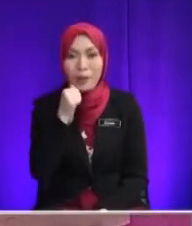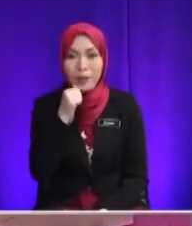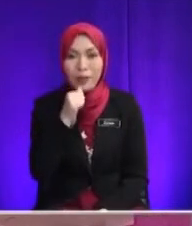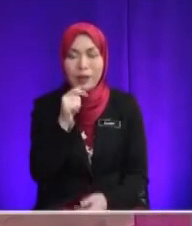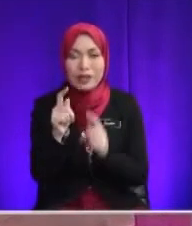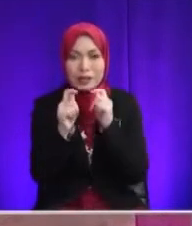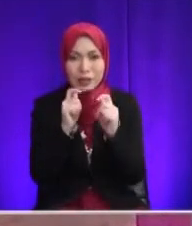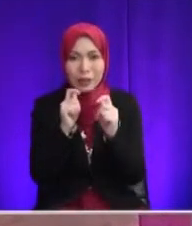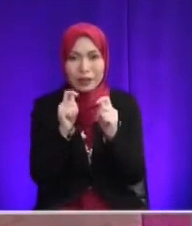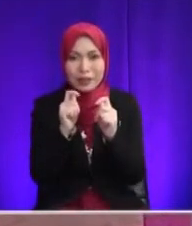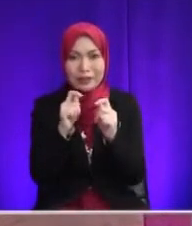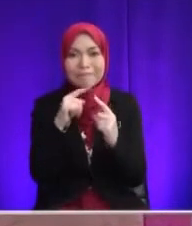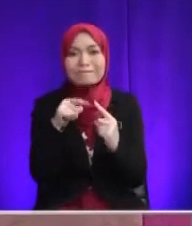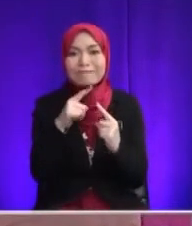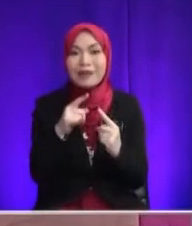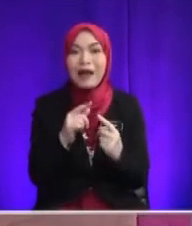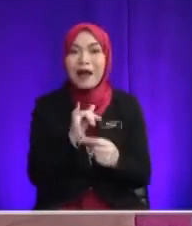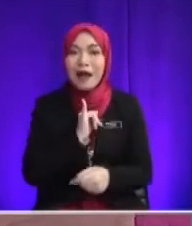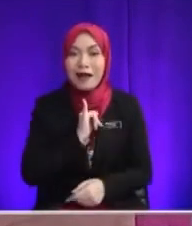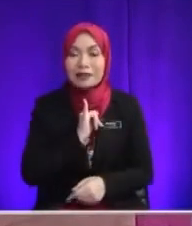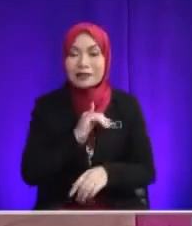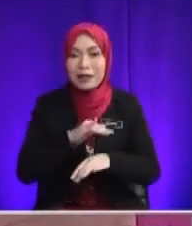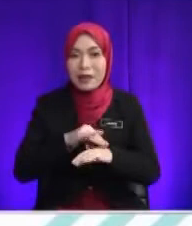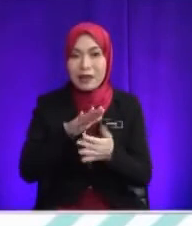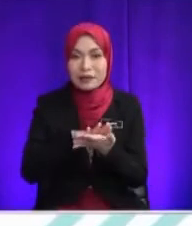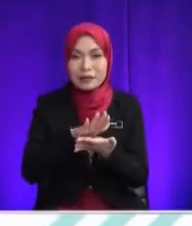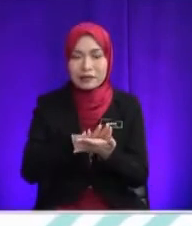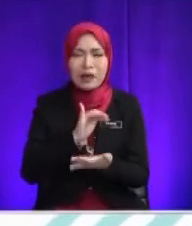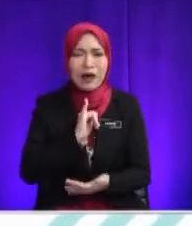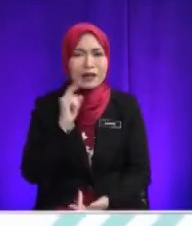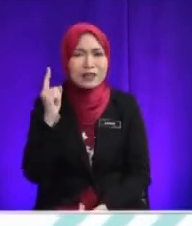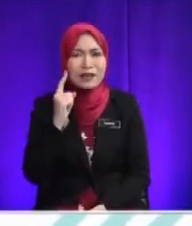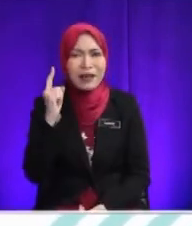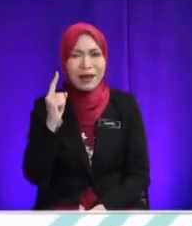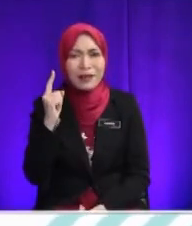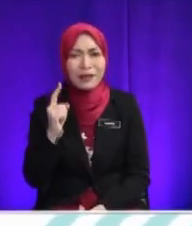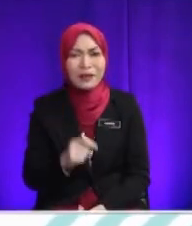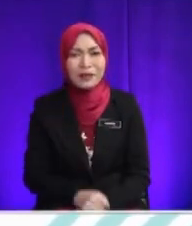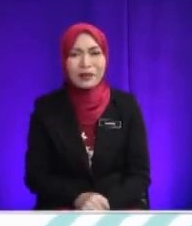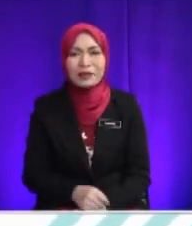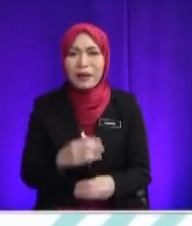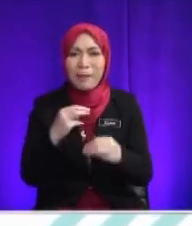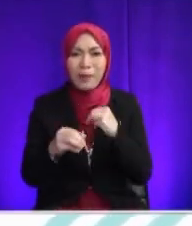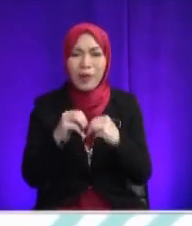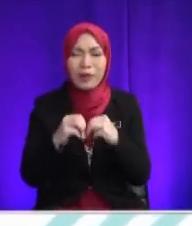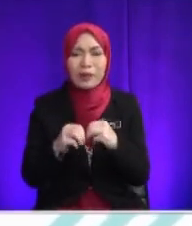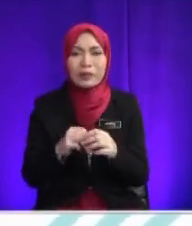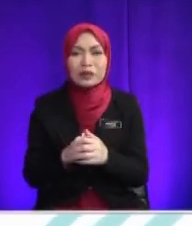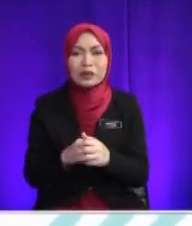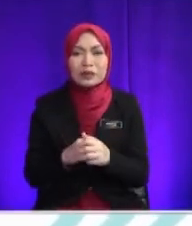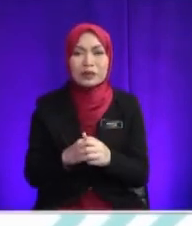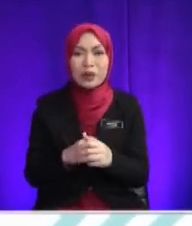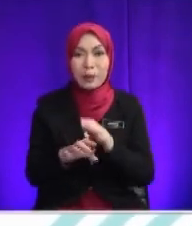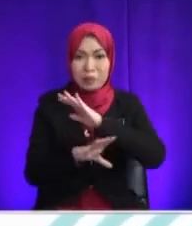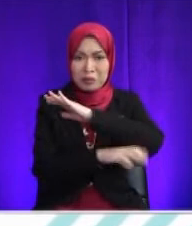When I was at school, I was always getting into trouble, usually for vandalism and shoplifting, but once for